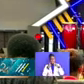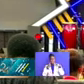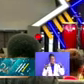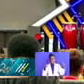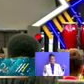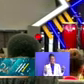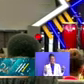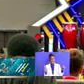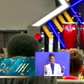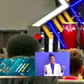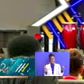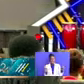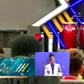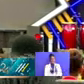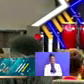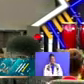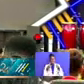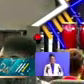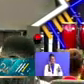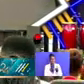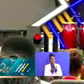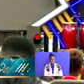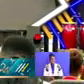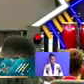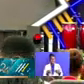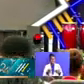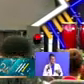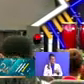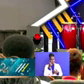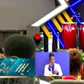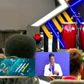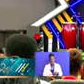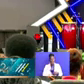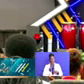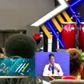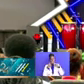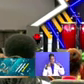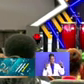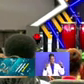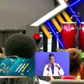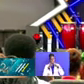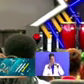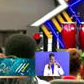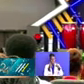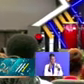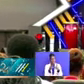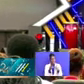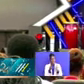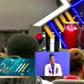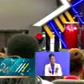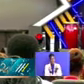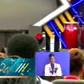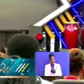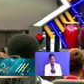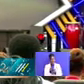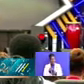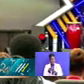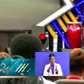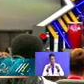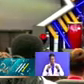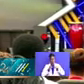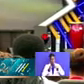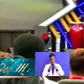the sin and unseen word even though I did not realize it I was declaring to the sin and Unseen World that I have no